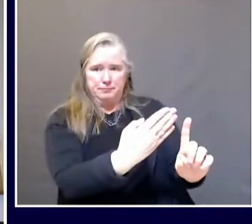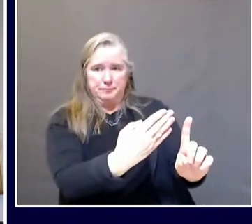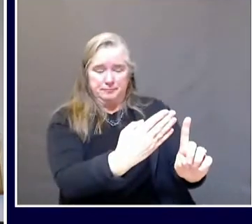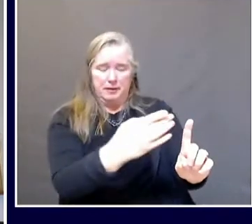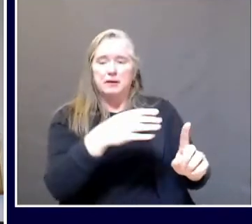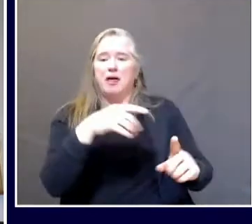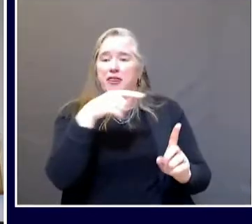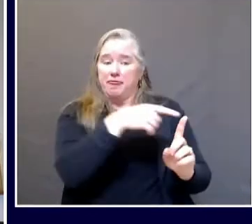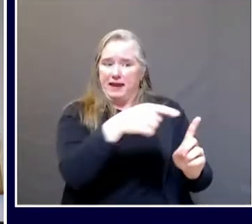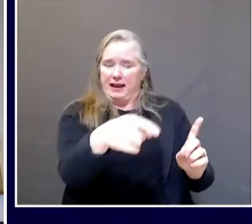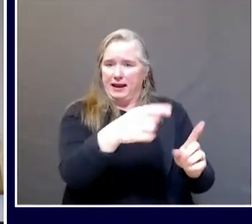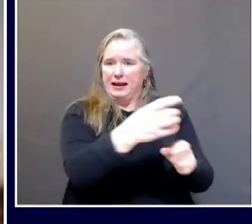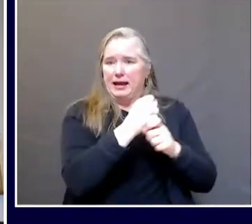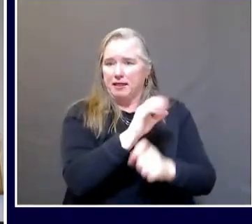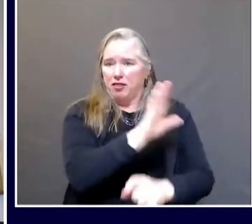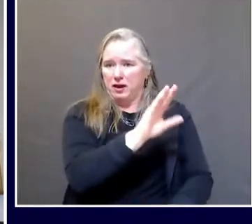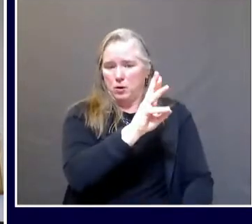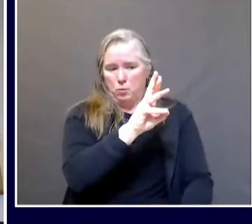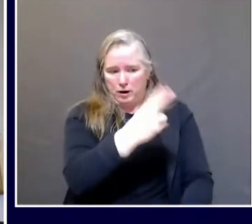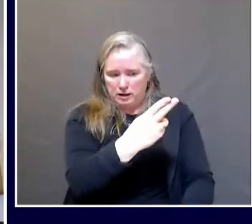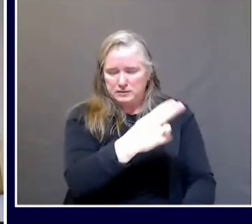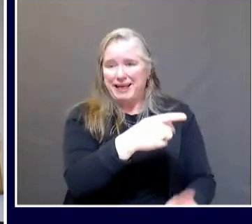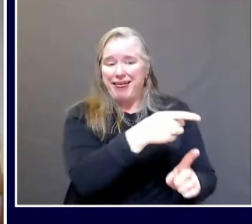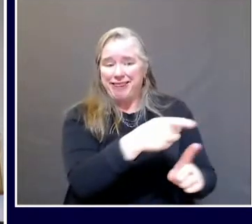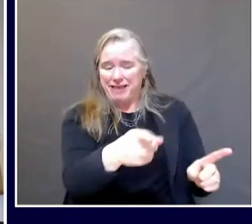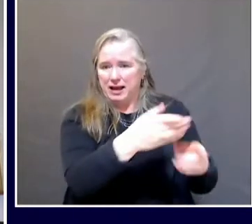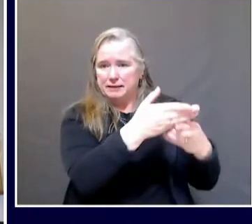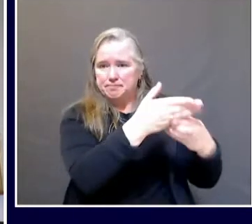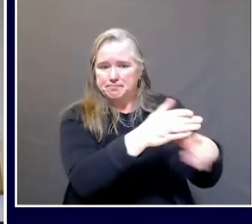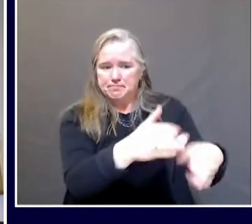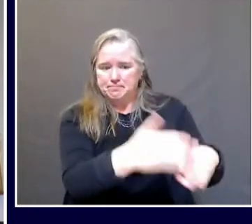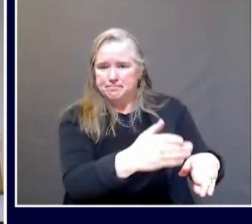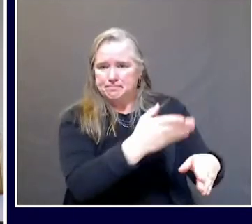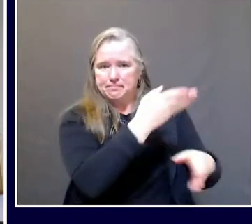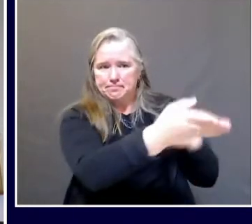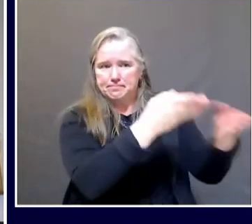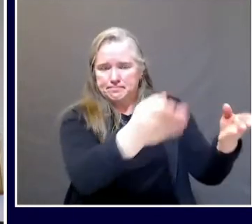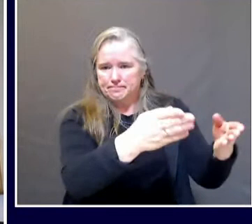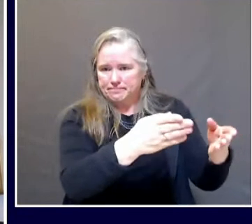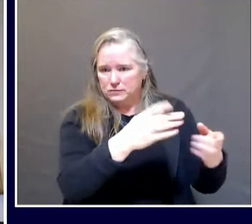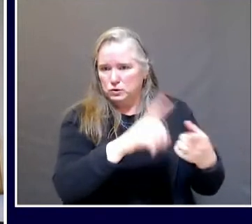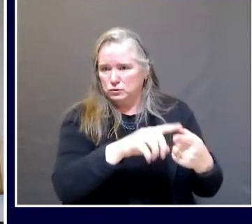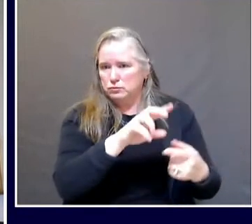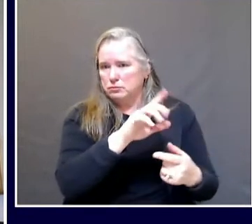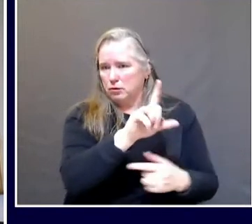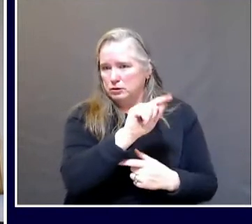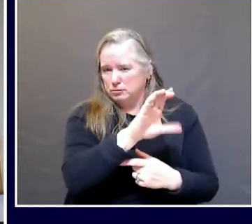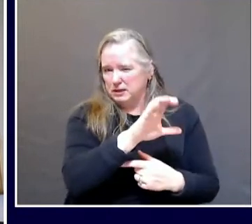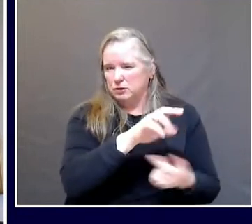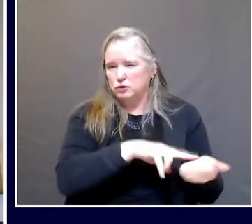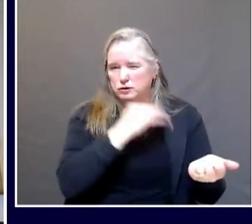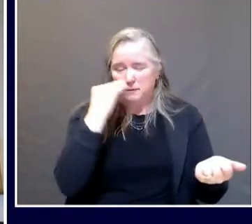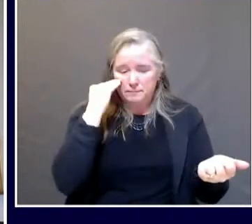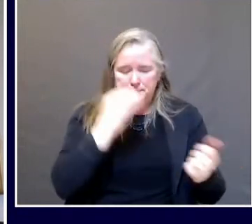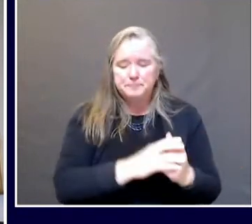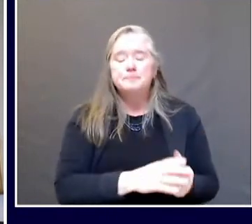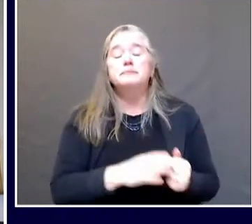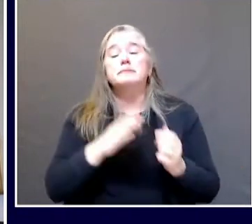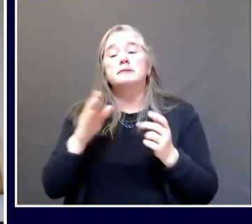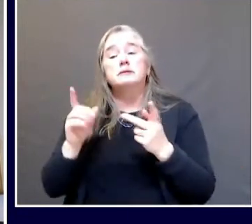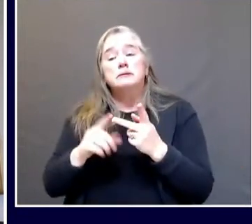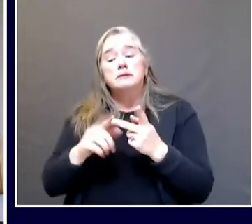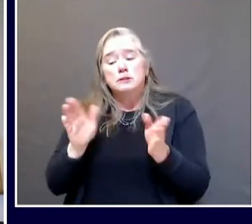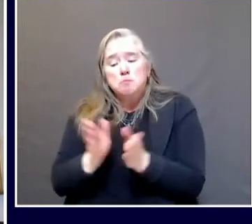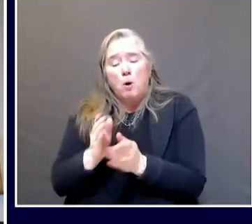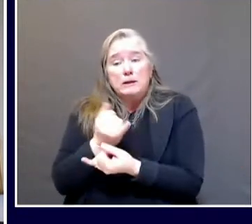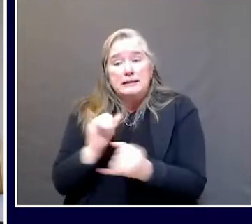to go out on site for. The independent pharmacies, it's a little bit different. We work directly with the independent pharmacies in Maine